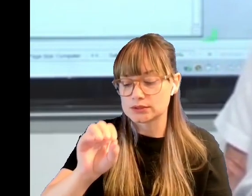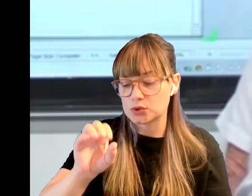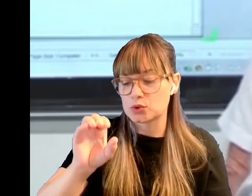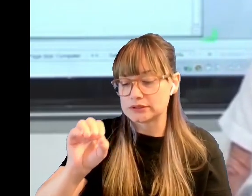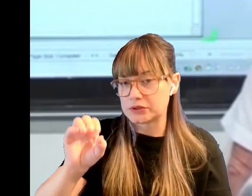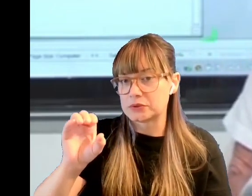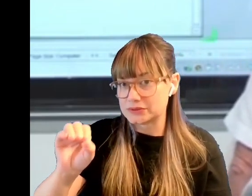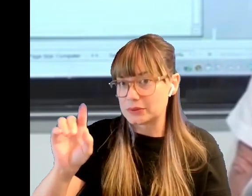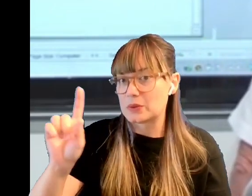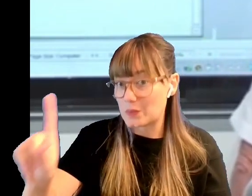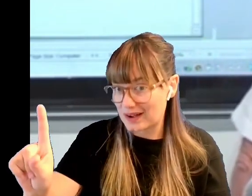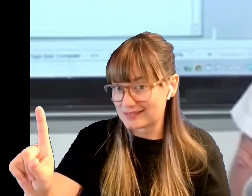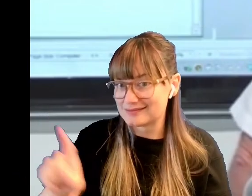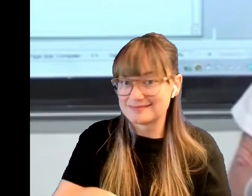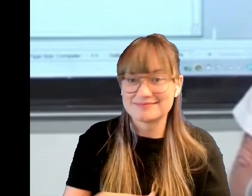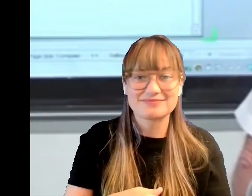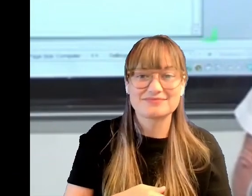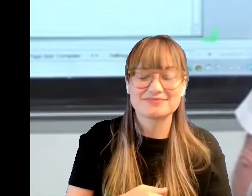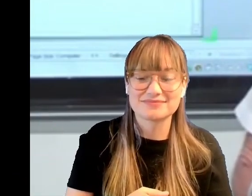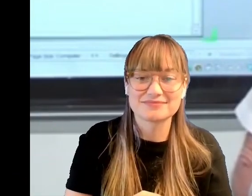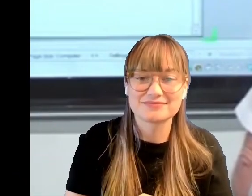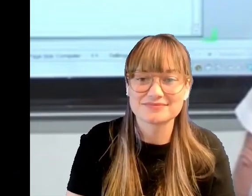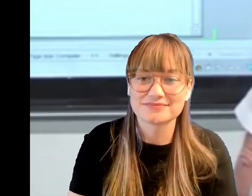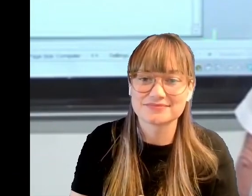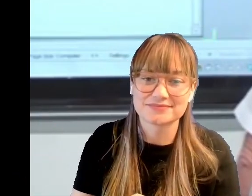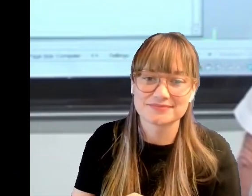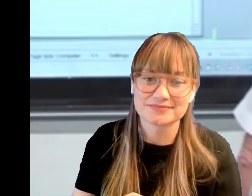10th, 100,000, 10,000, 100,000.